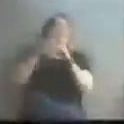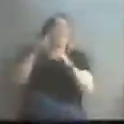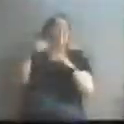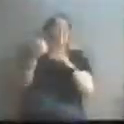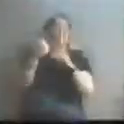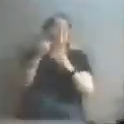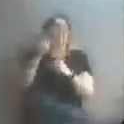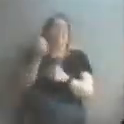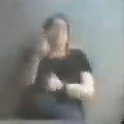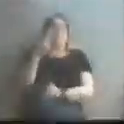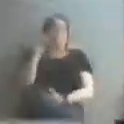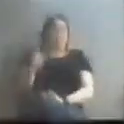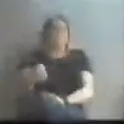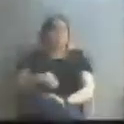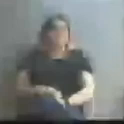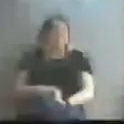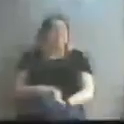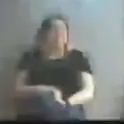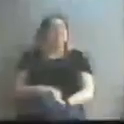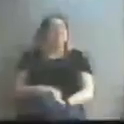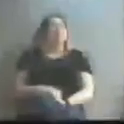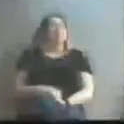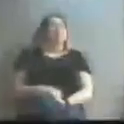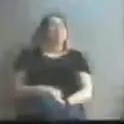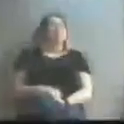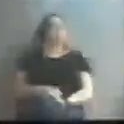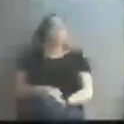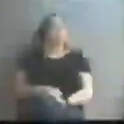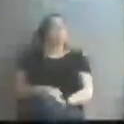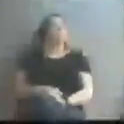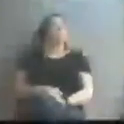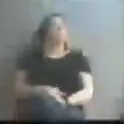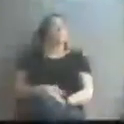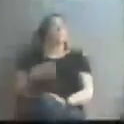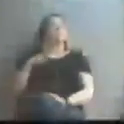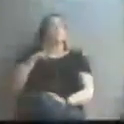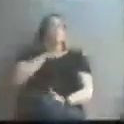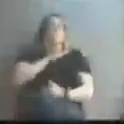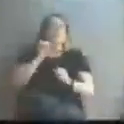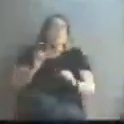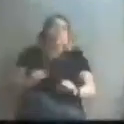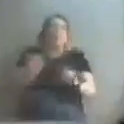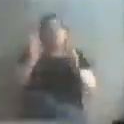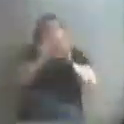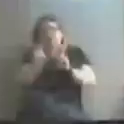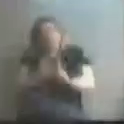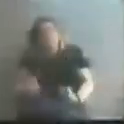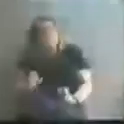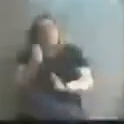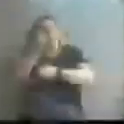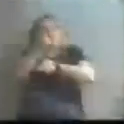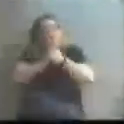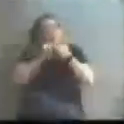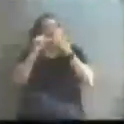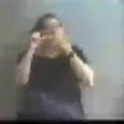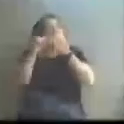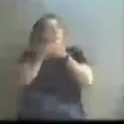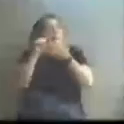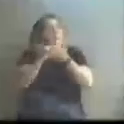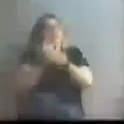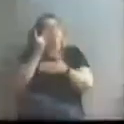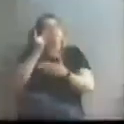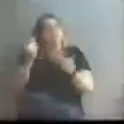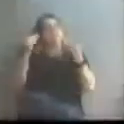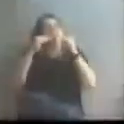by 12%. So I want to, and then again, our board can drill down on each of these pages and